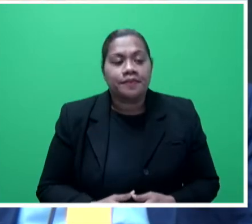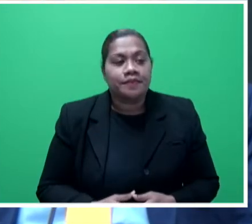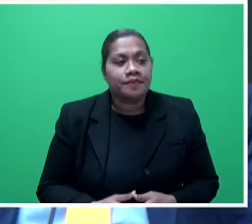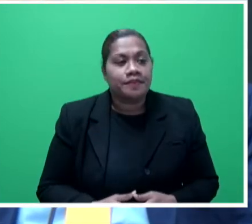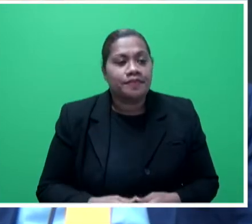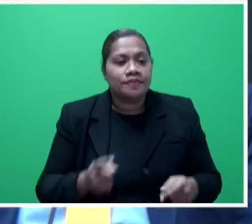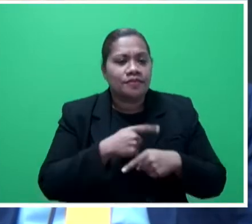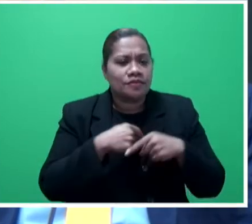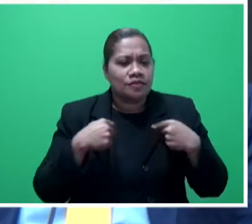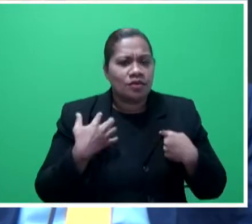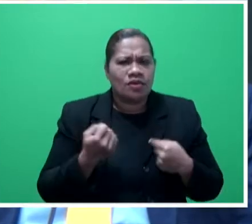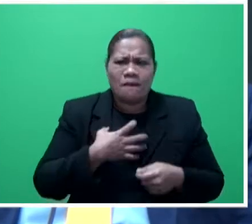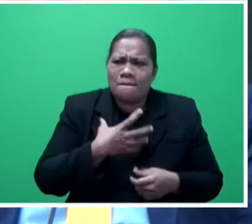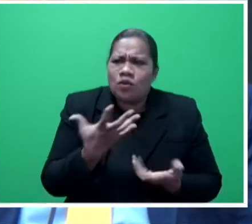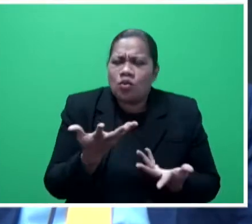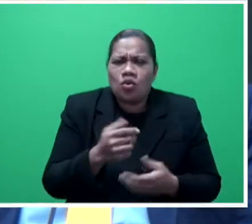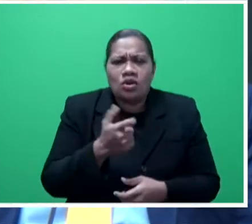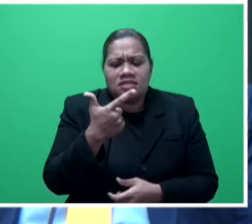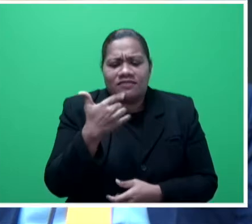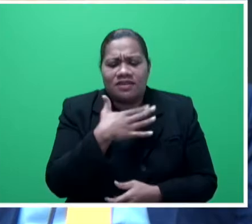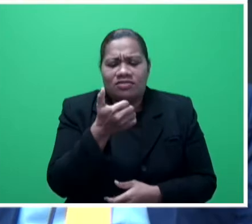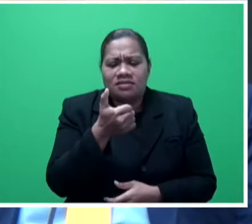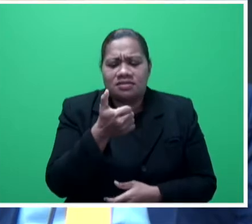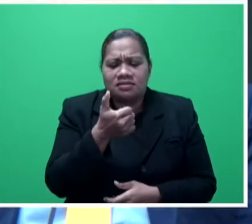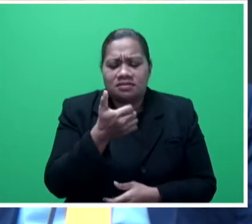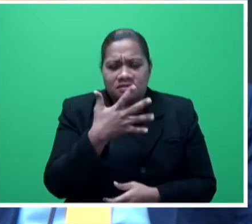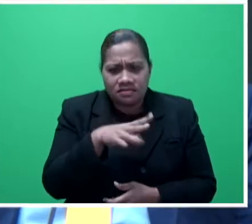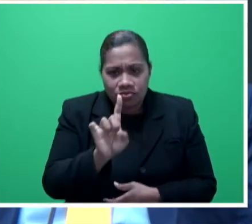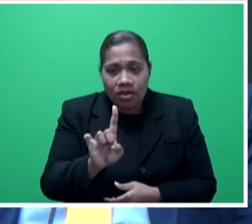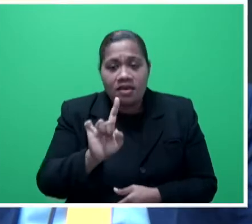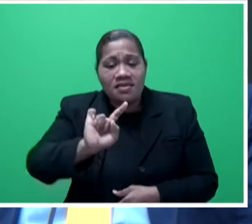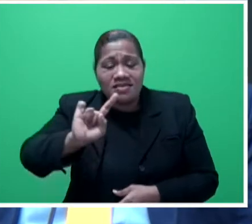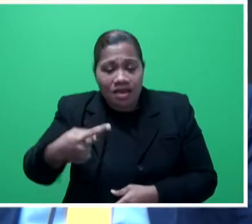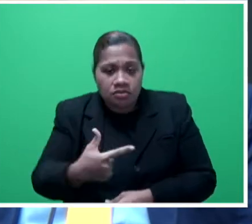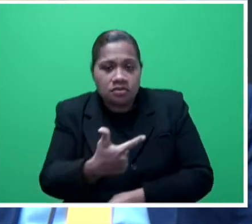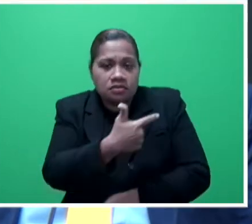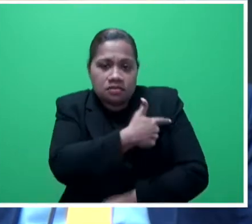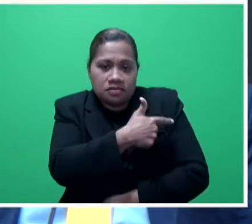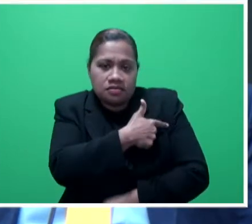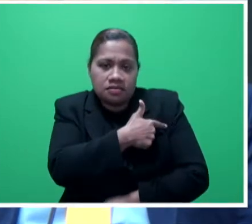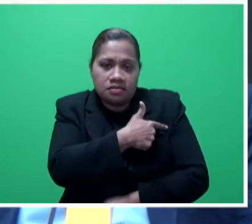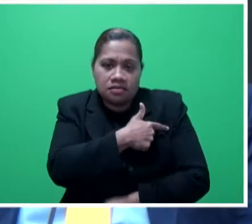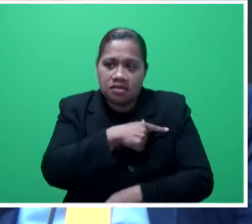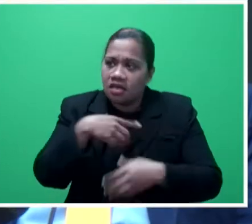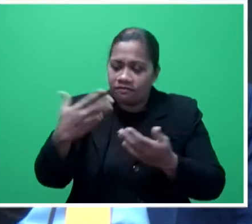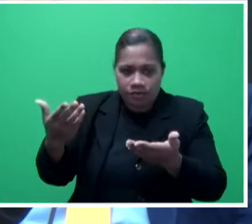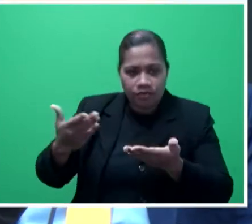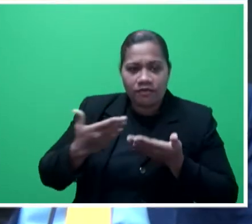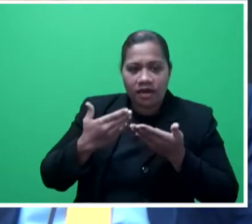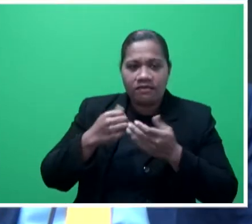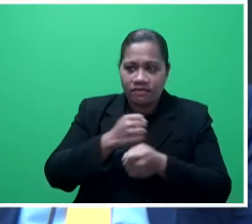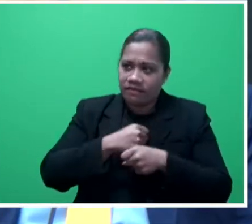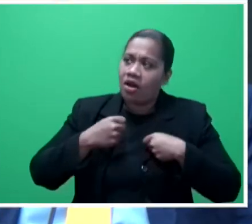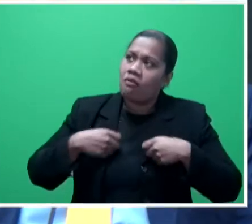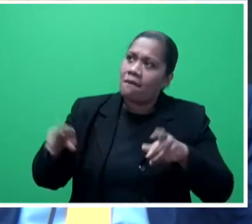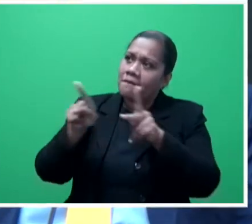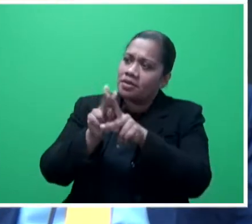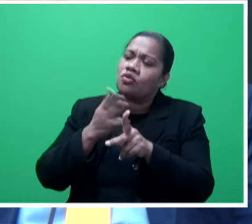than 761,000 doses of vaccines that have been provided by our partners, and I'd like to thank